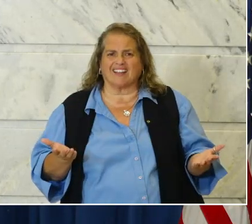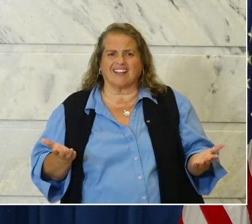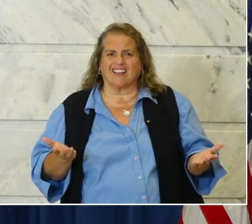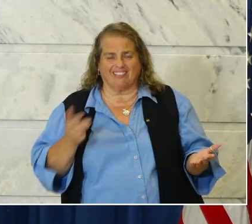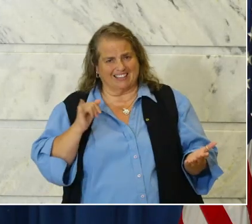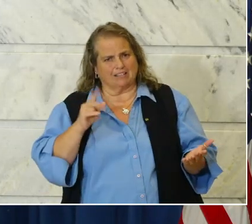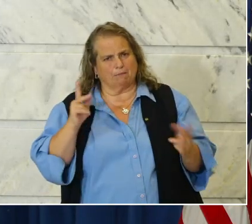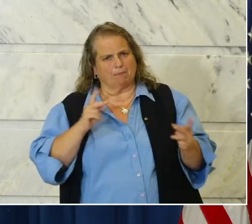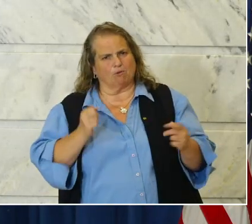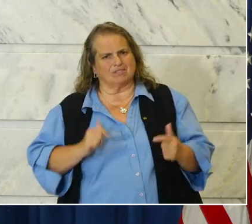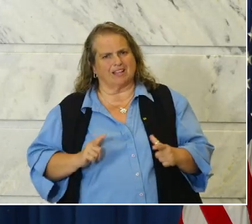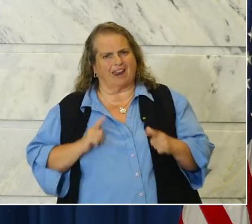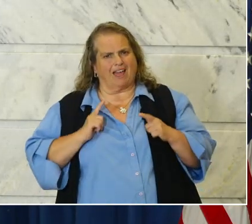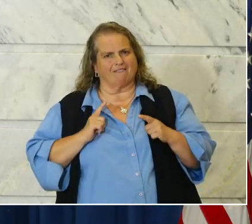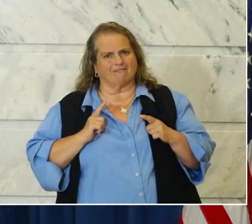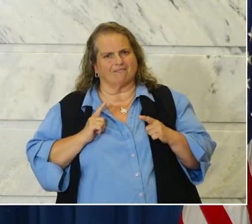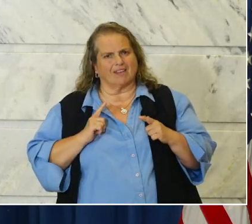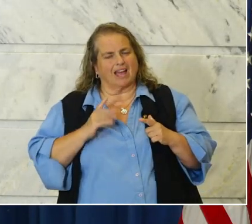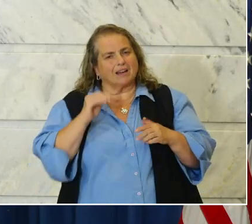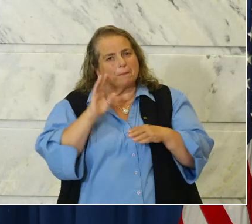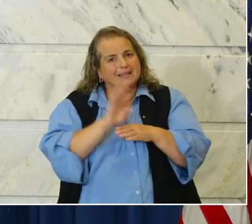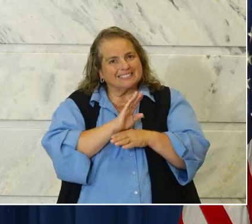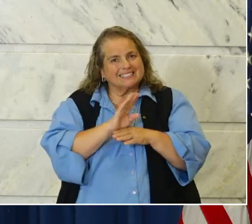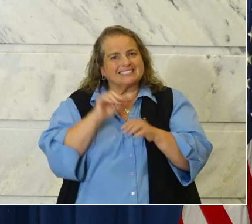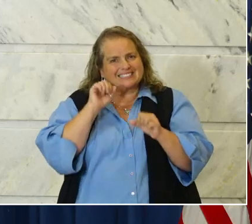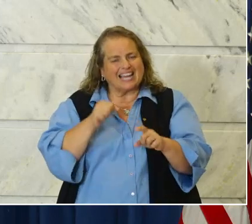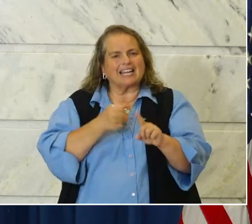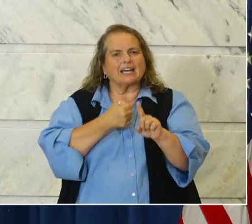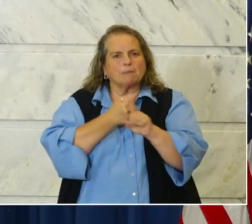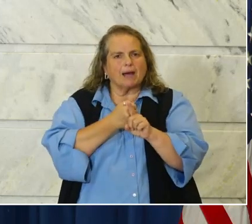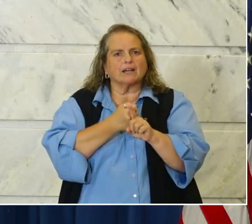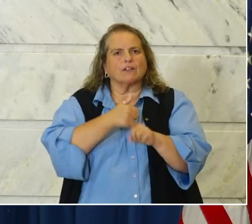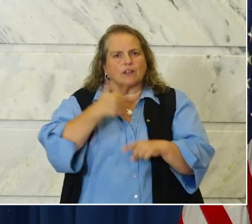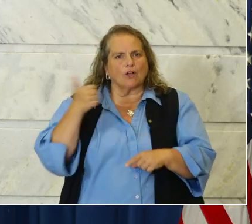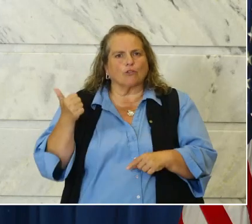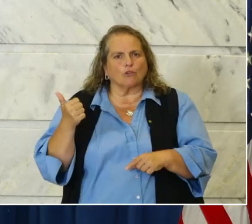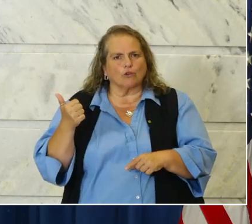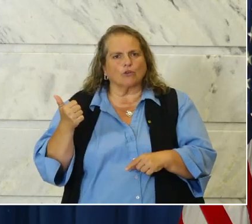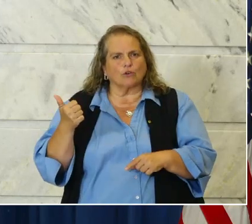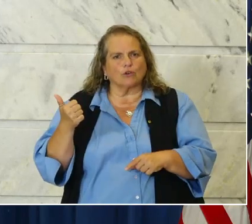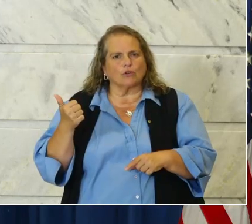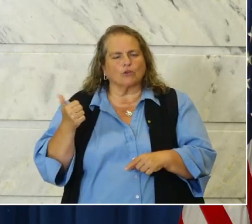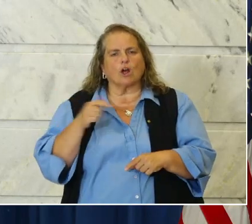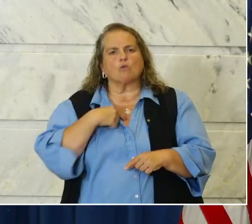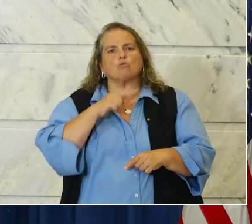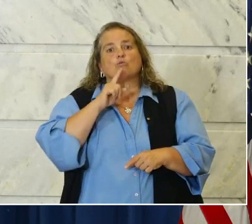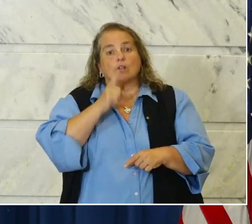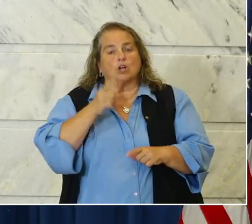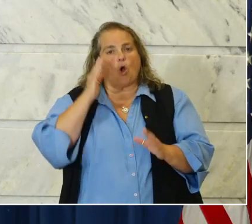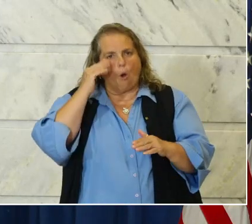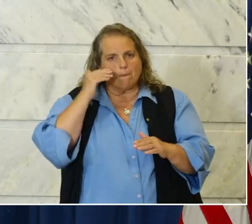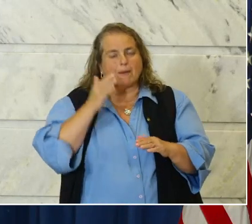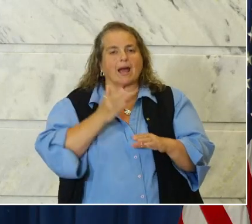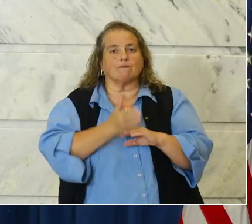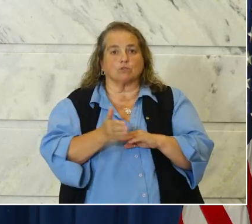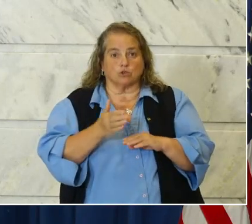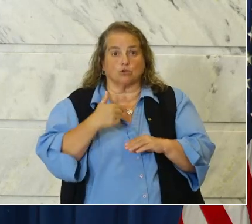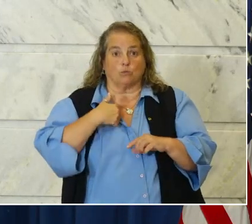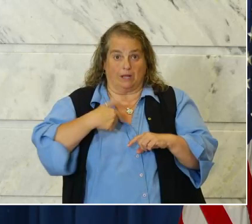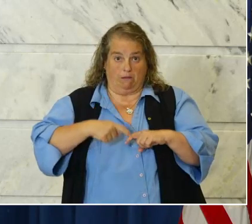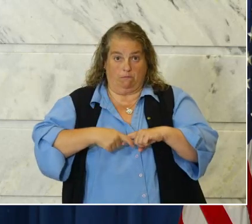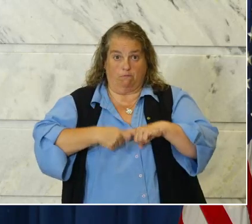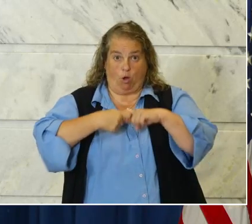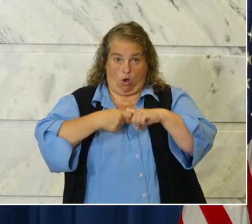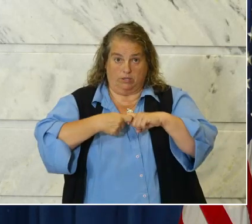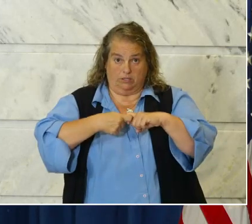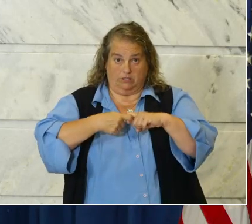people's livelihoods and businesses. Again, one can impact the other. And I really hope that after taking this pause,